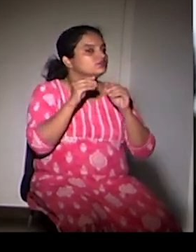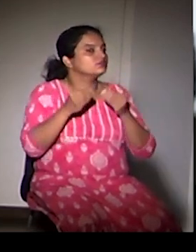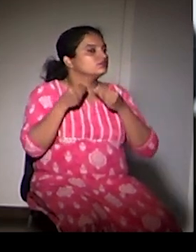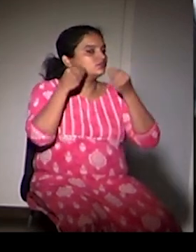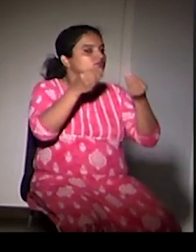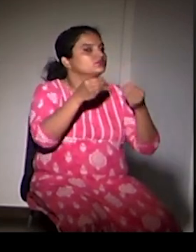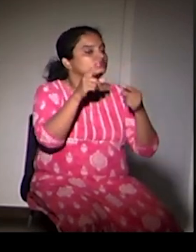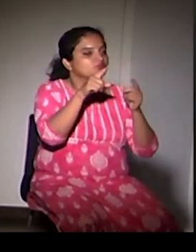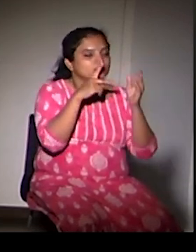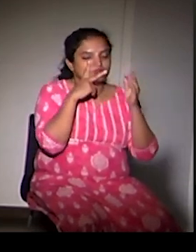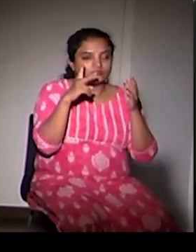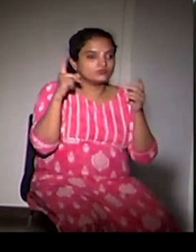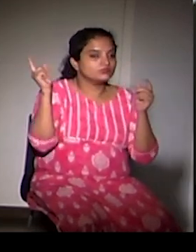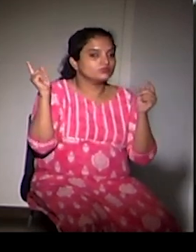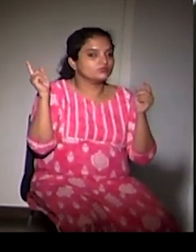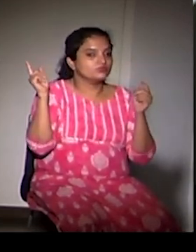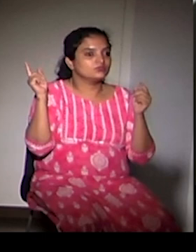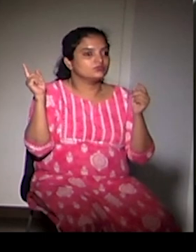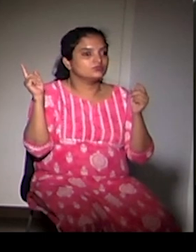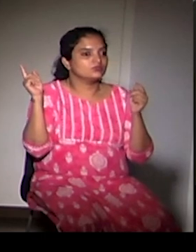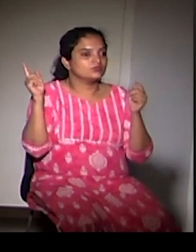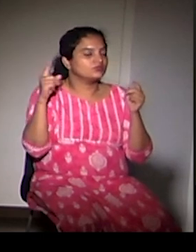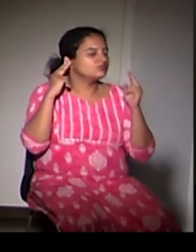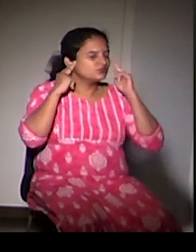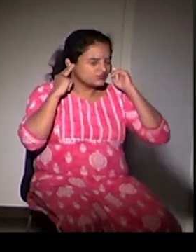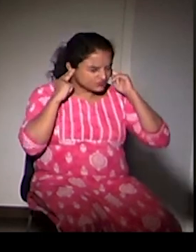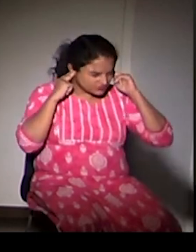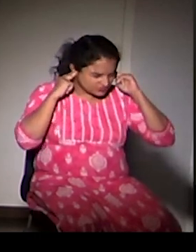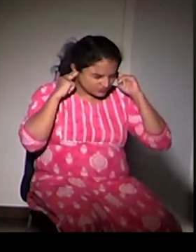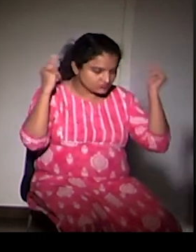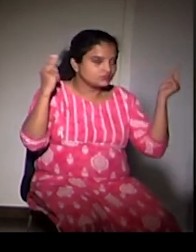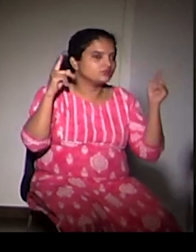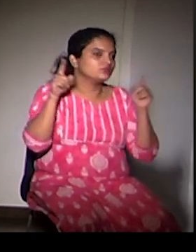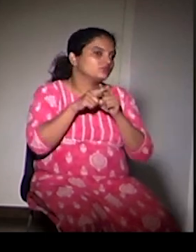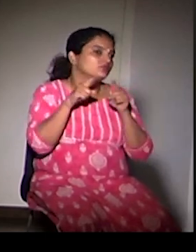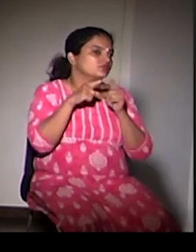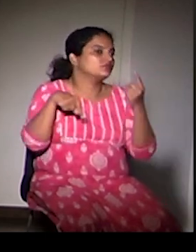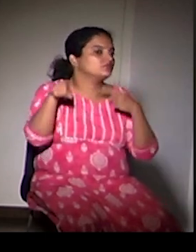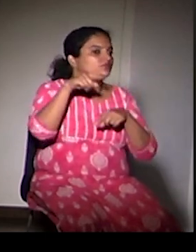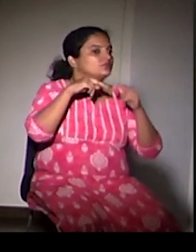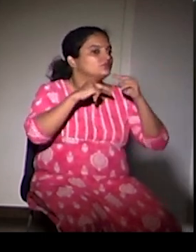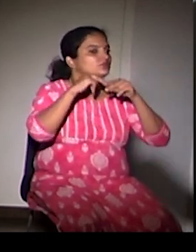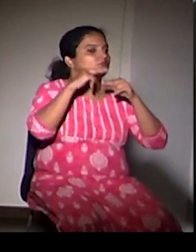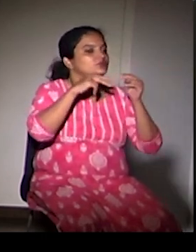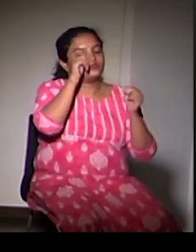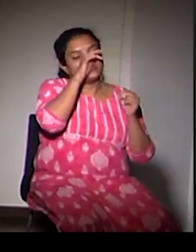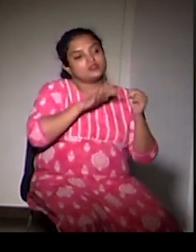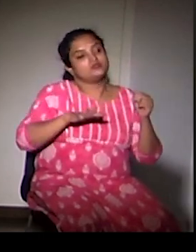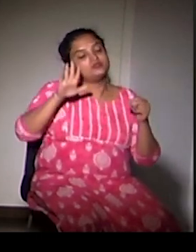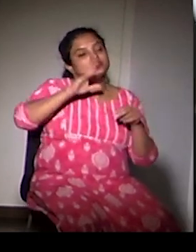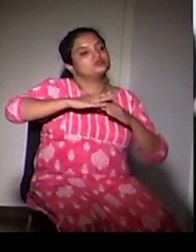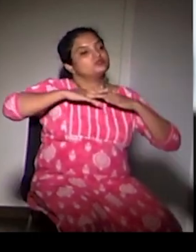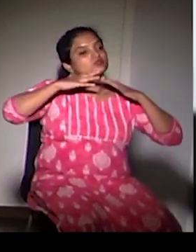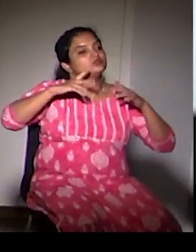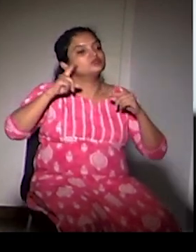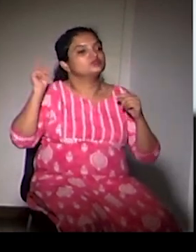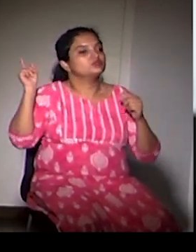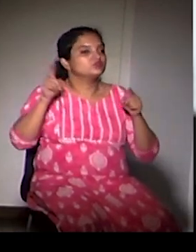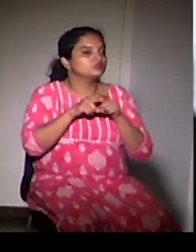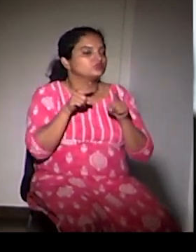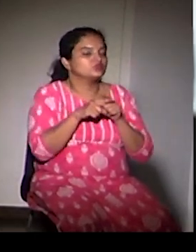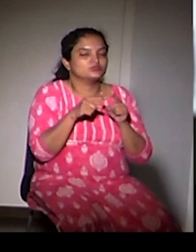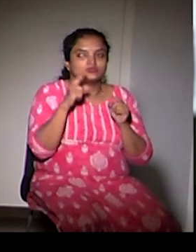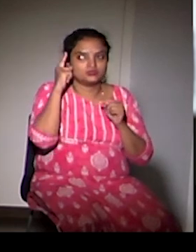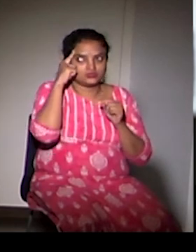is probably the most famous, of course, tile building in India. And I think if most people are thinking